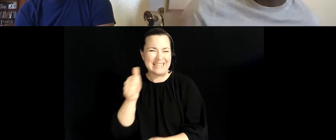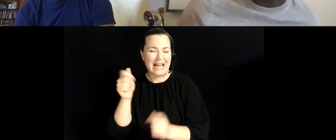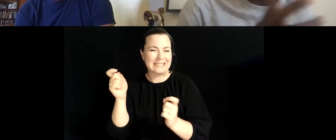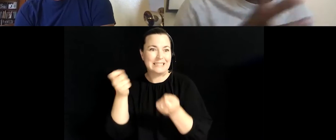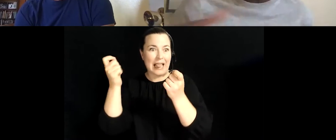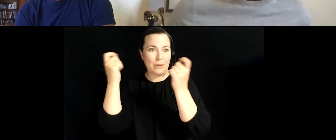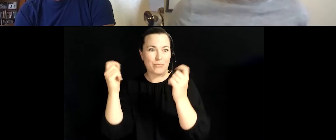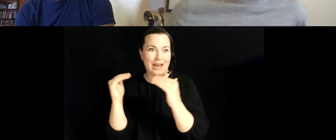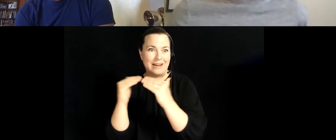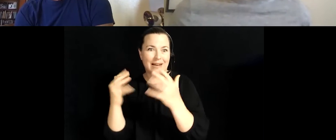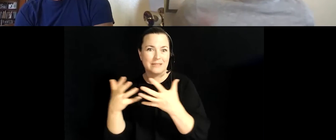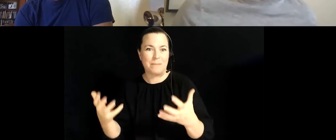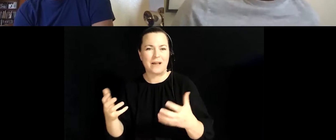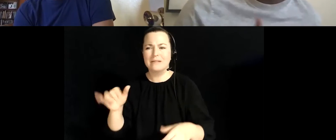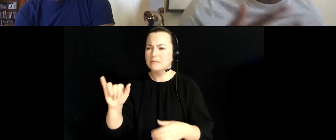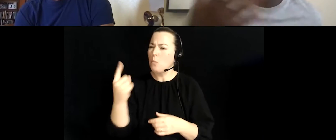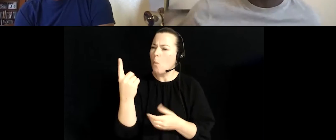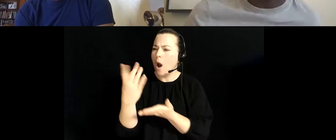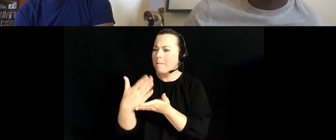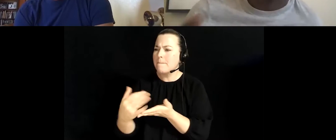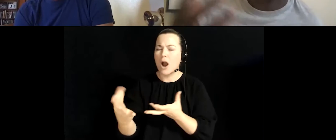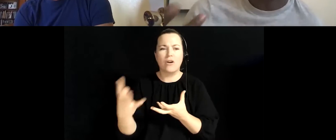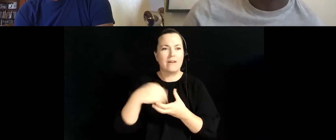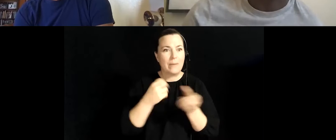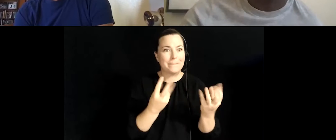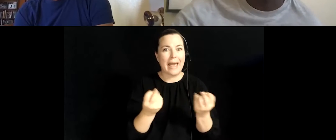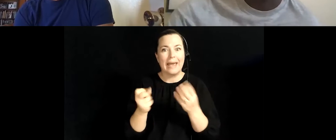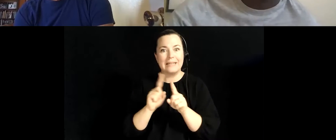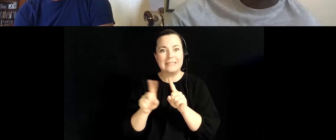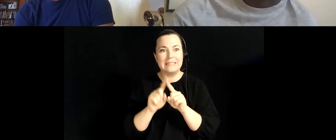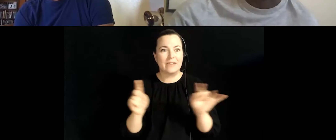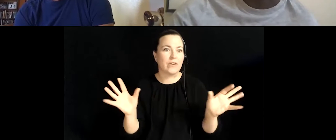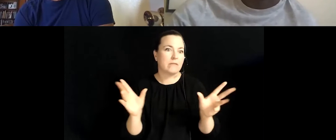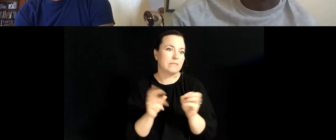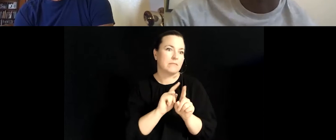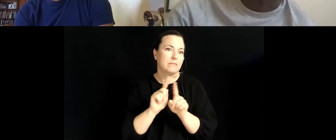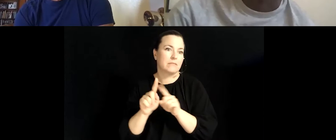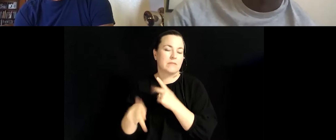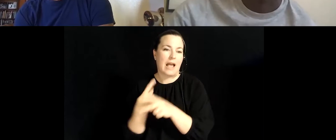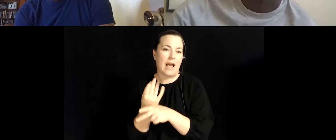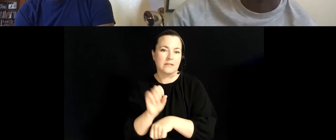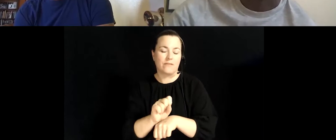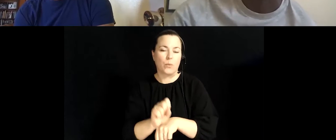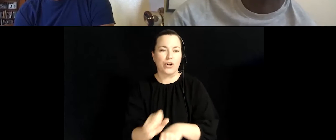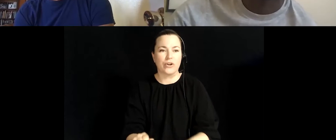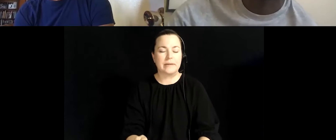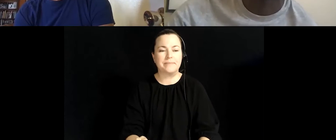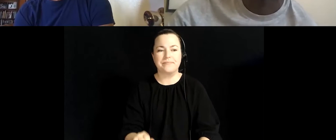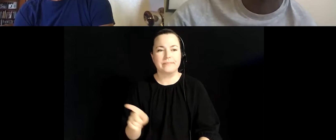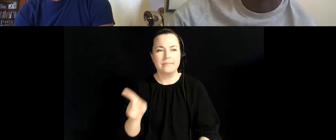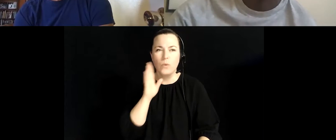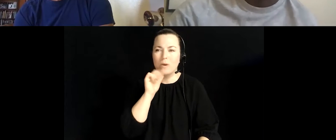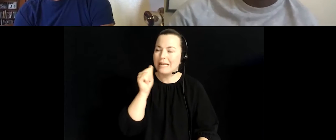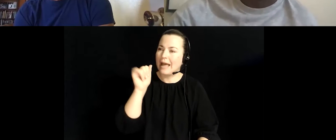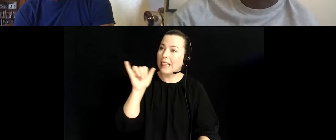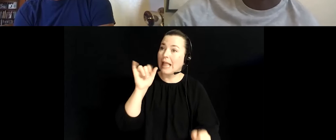it's part of the whole canon of work. It's not necessarily the only thing that they expect, you know, I don't know, an Irish artist to